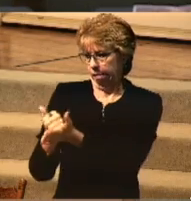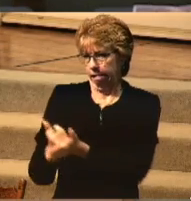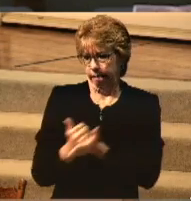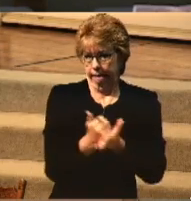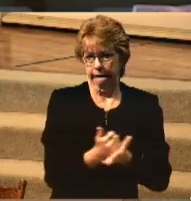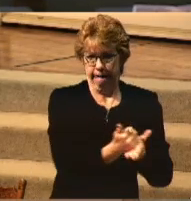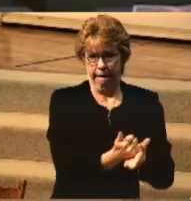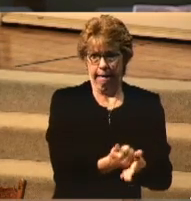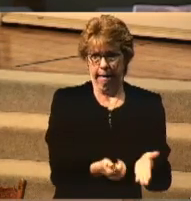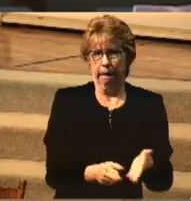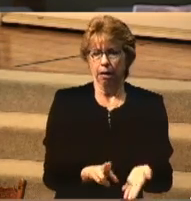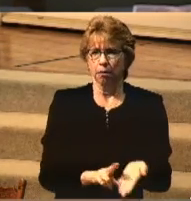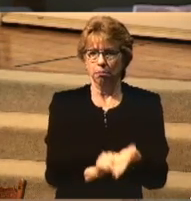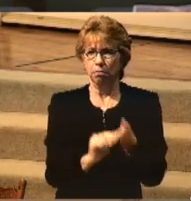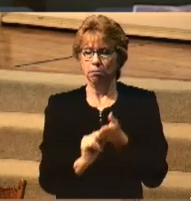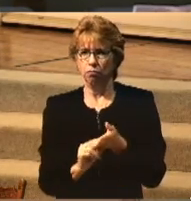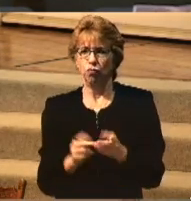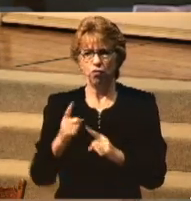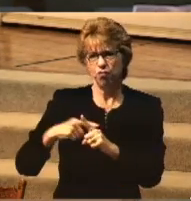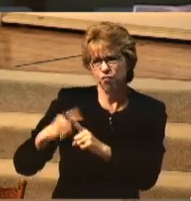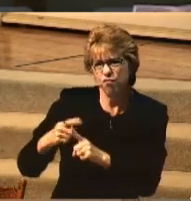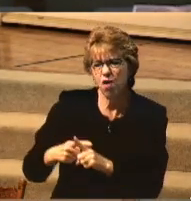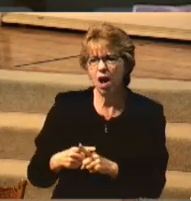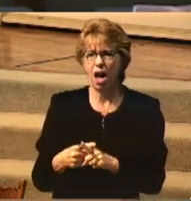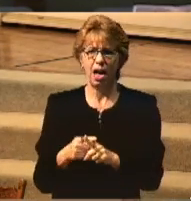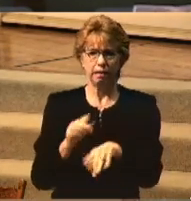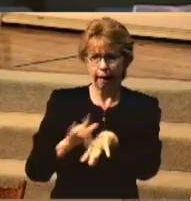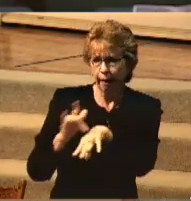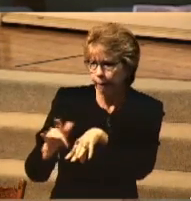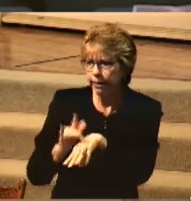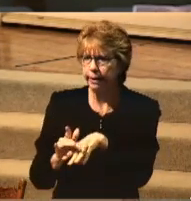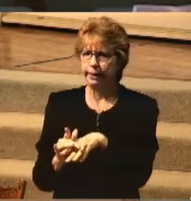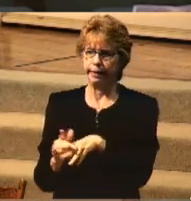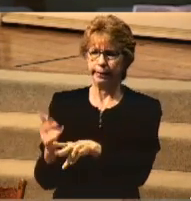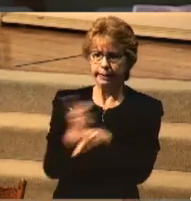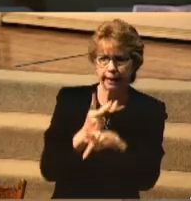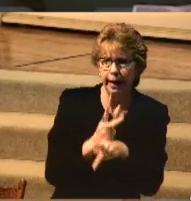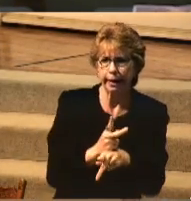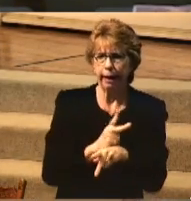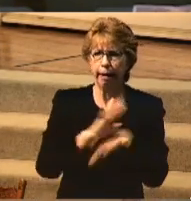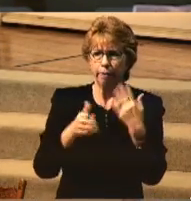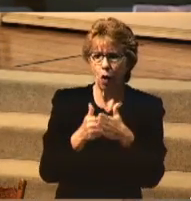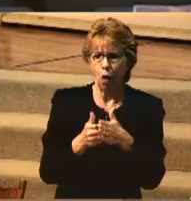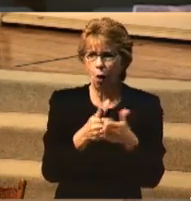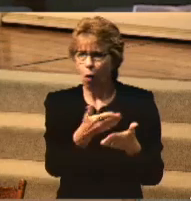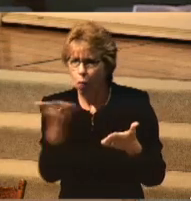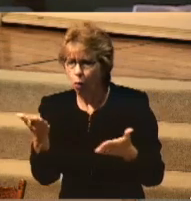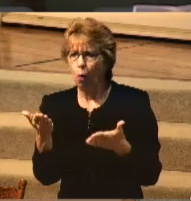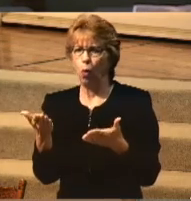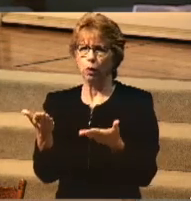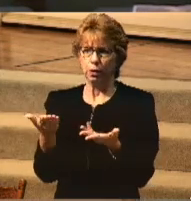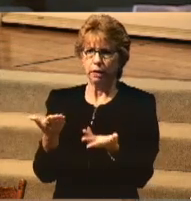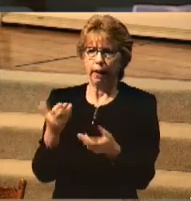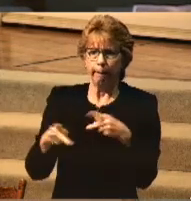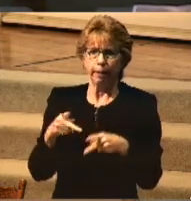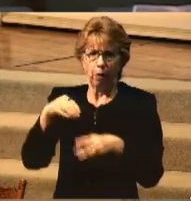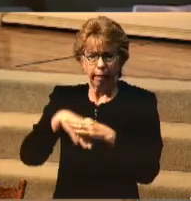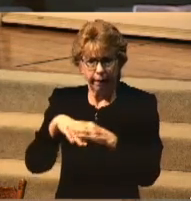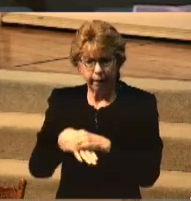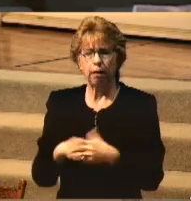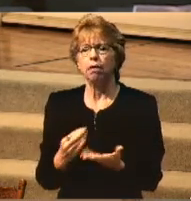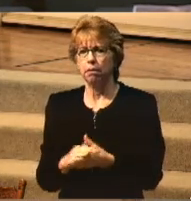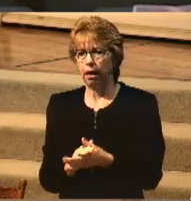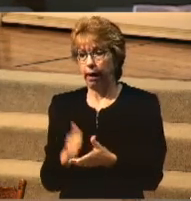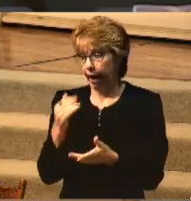lease those that are empty and maintain those that are occupied, and I had keys for each of